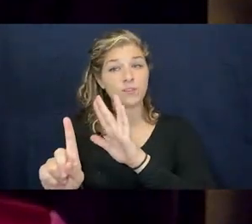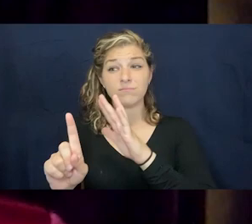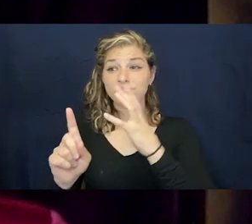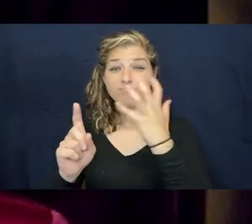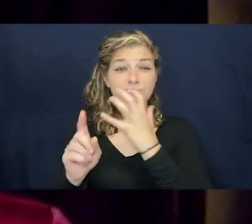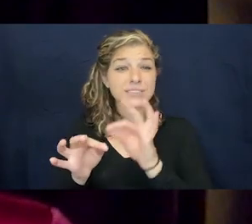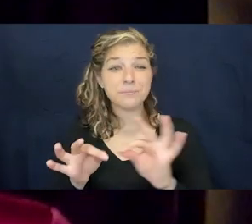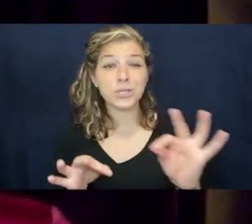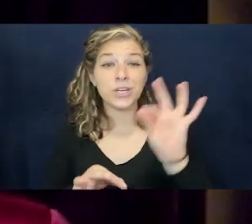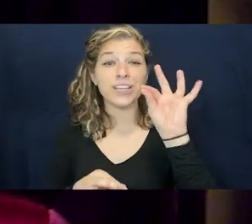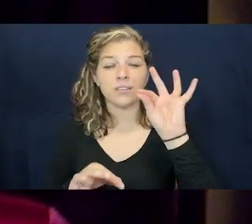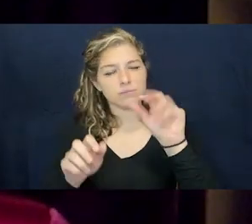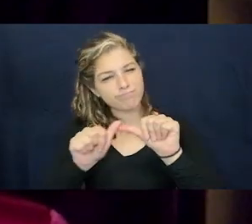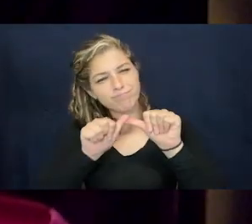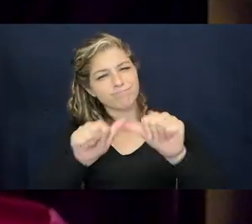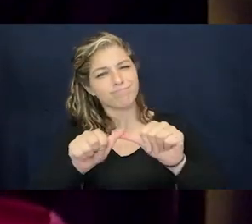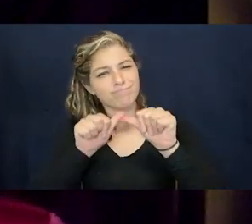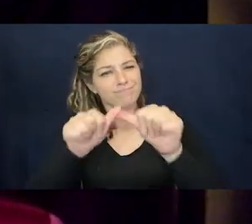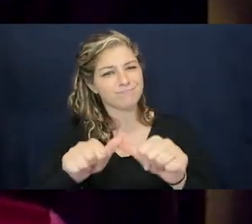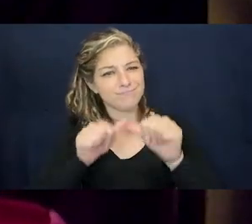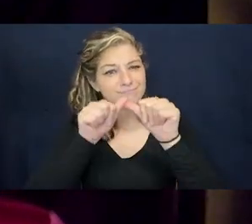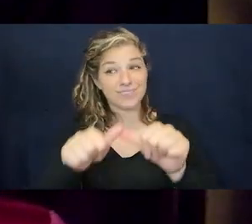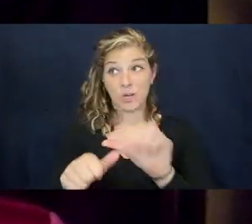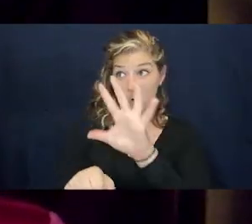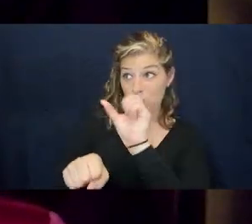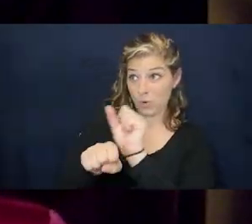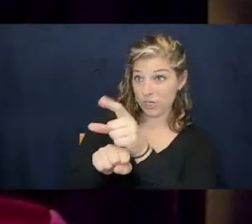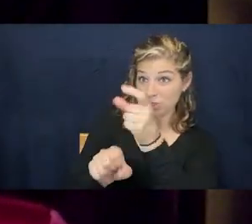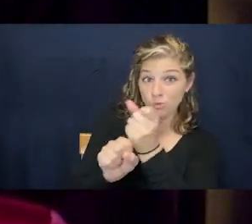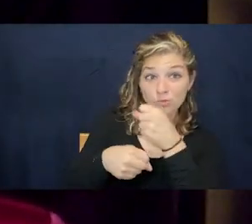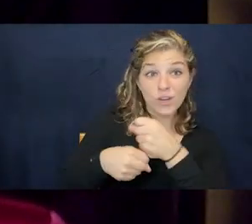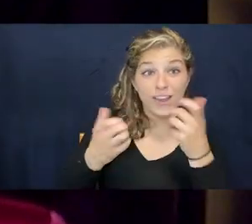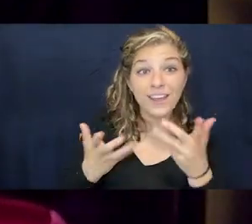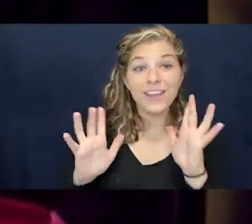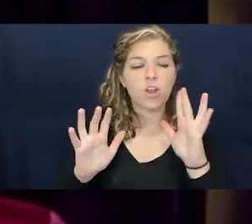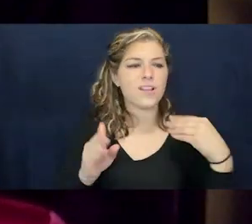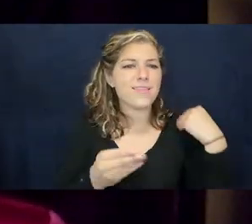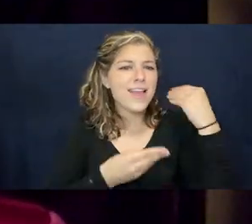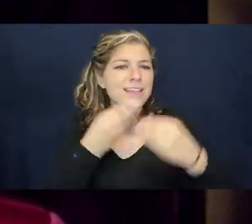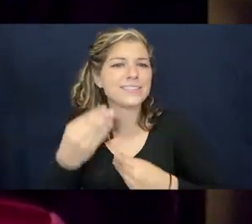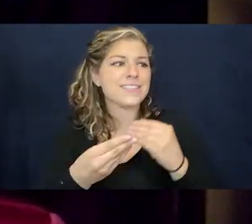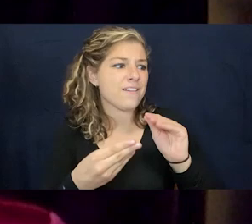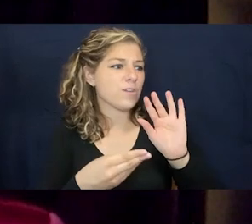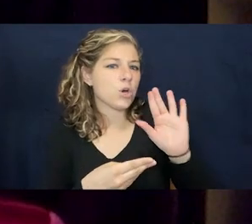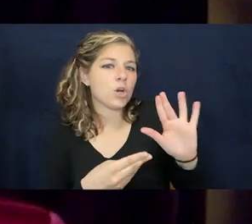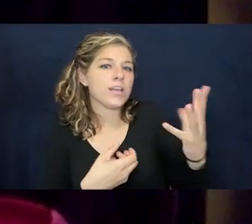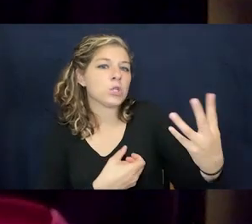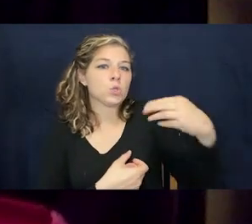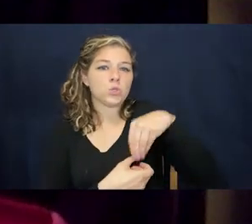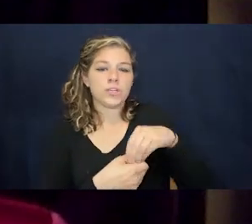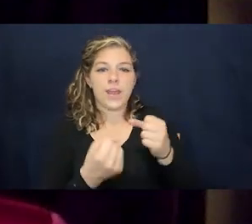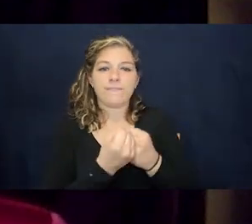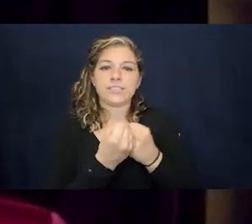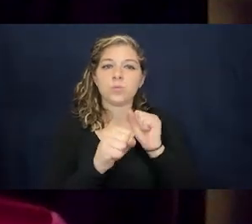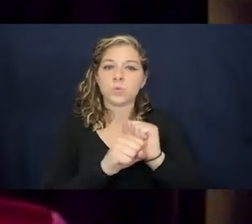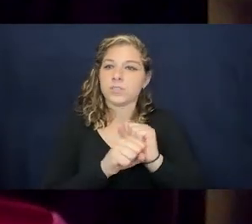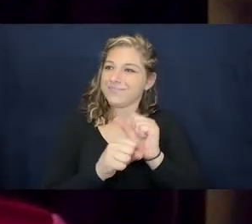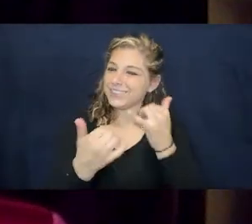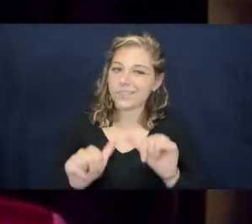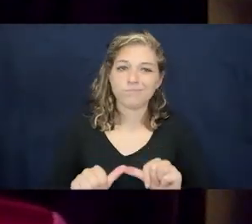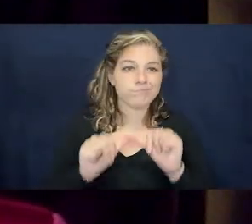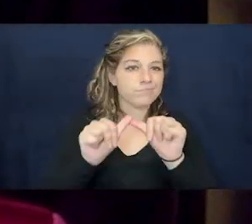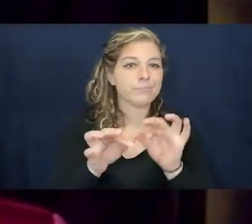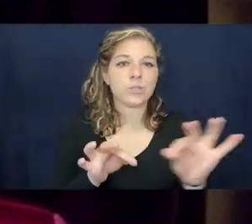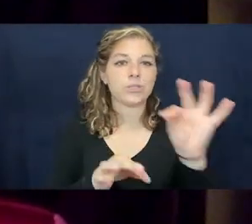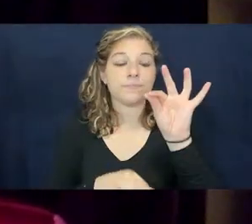all. But like her fierce, indomitable spirit, she lives on in the work she created and in the legacy of